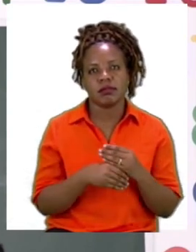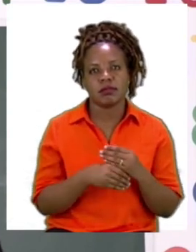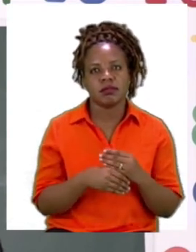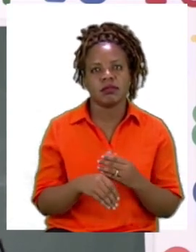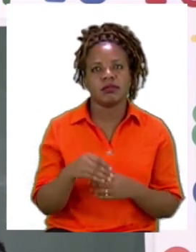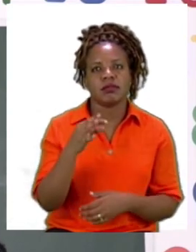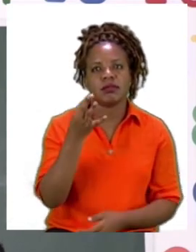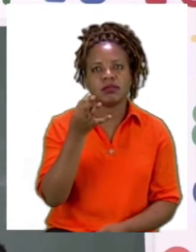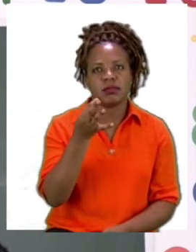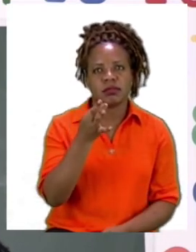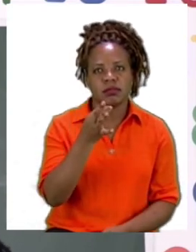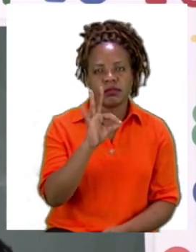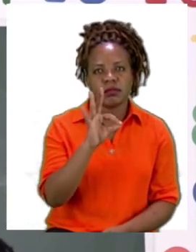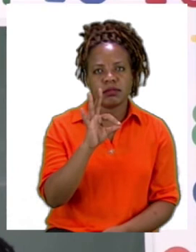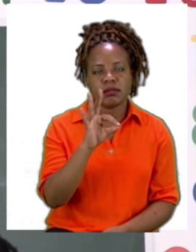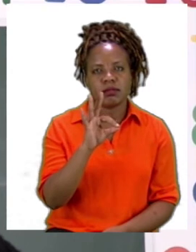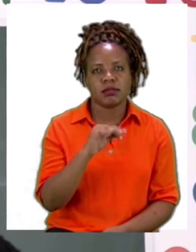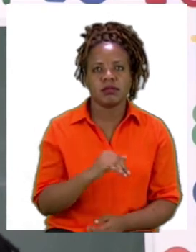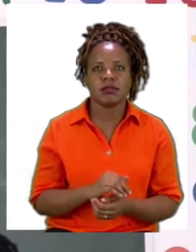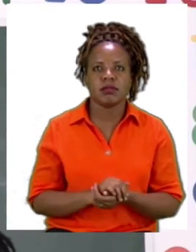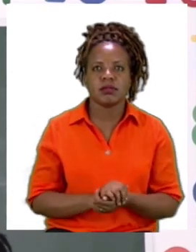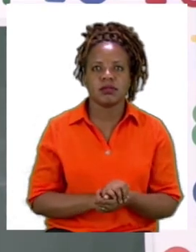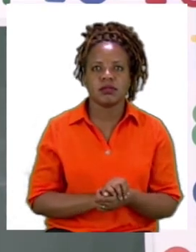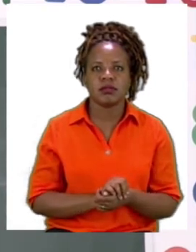plus 9.